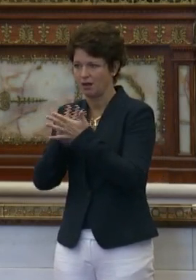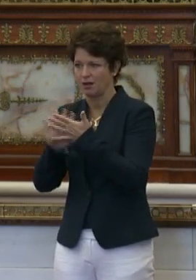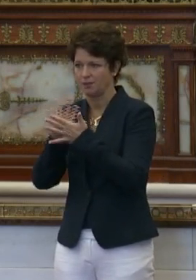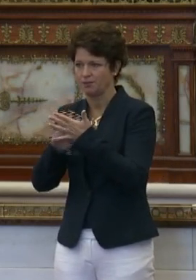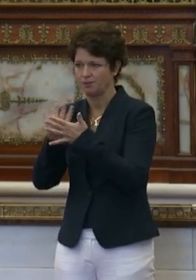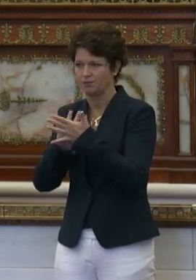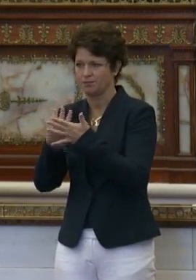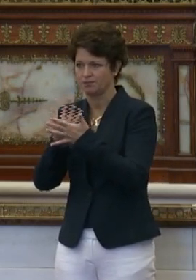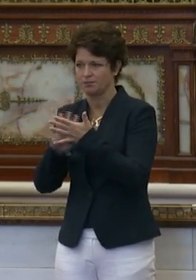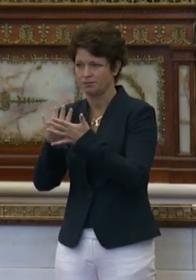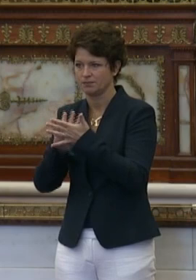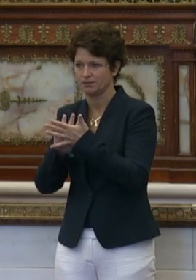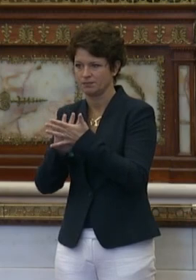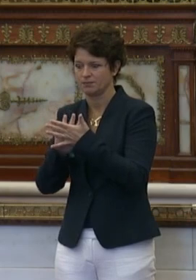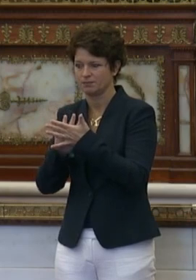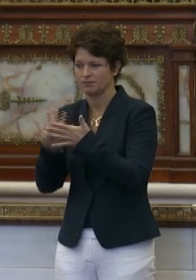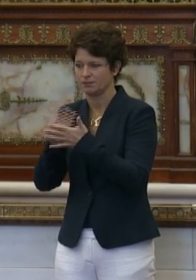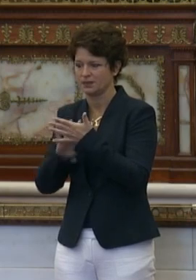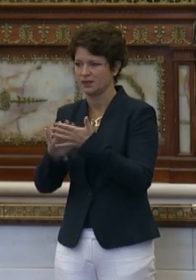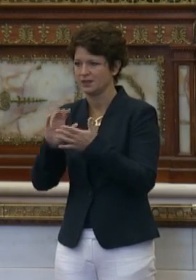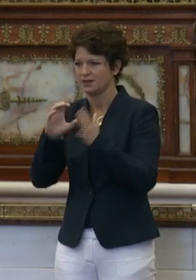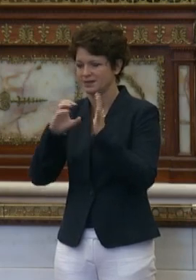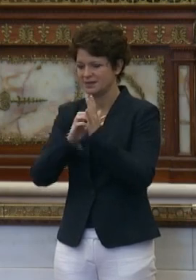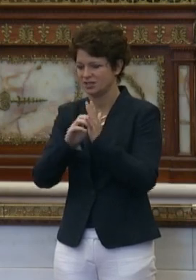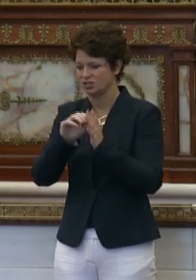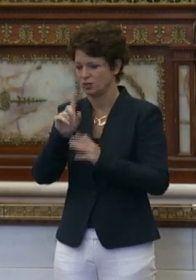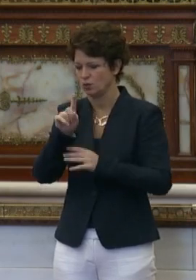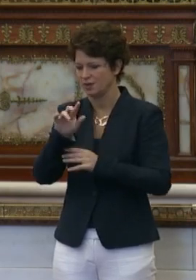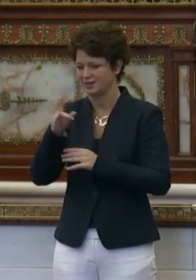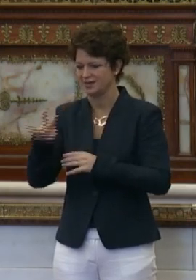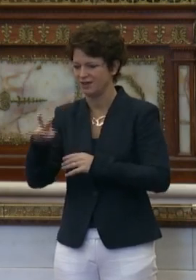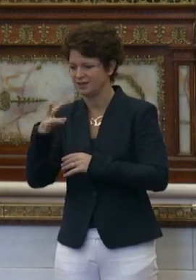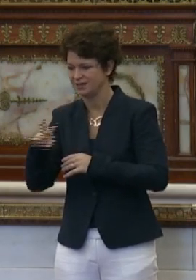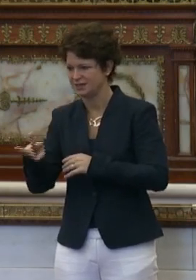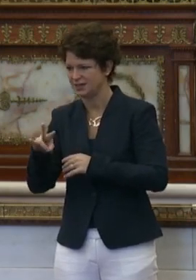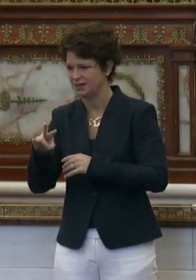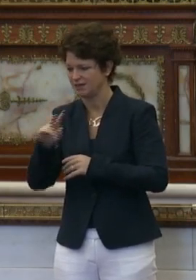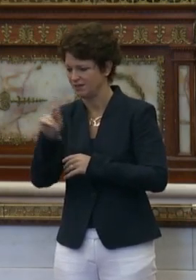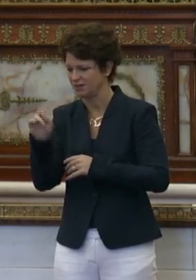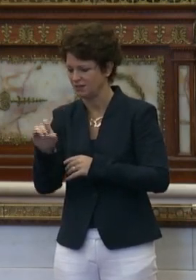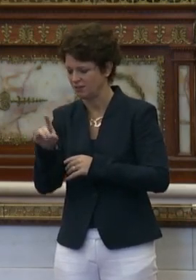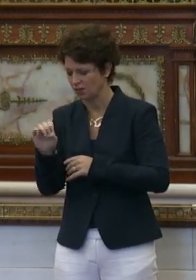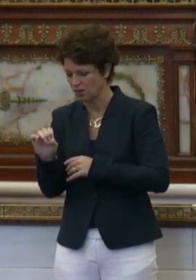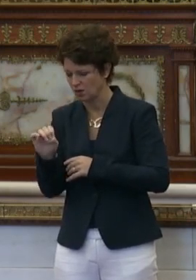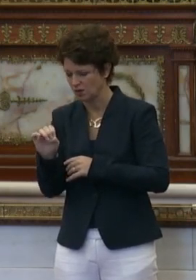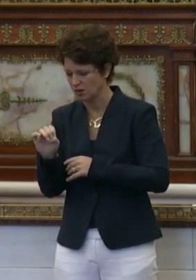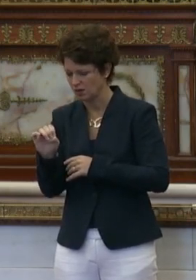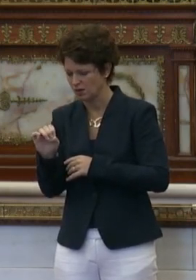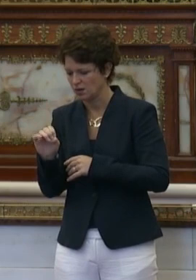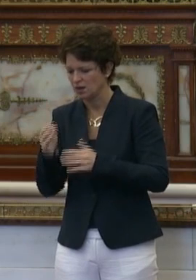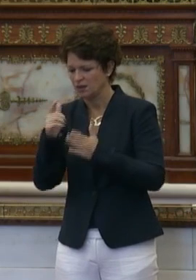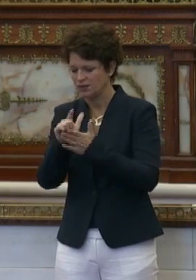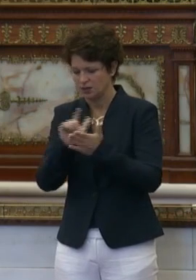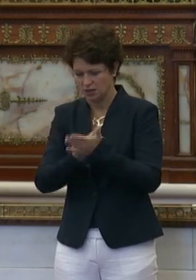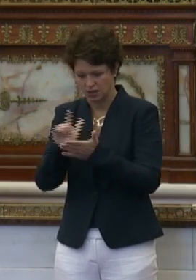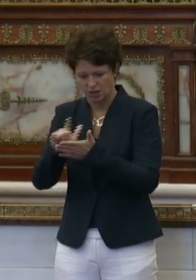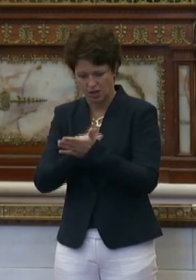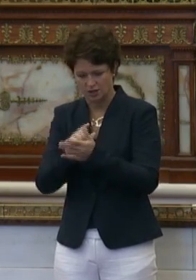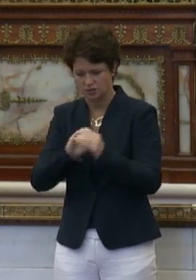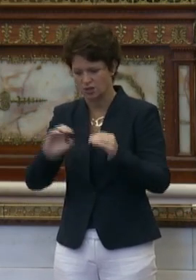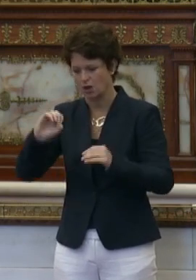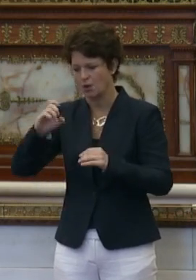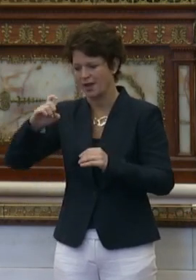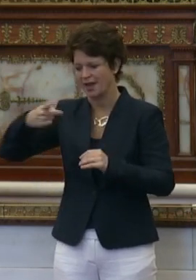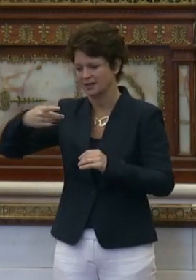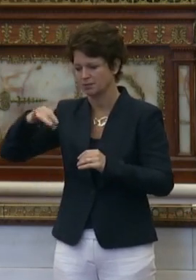I want to read part of this one, section 17 of the Pennsylvania Constitution regarding ex post facto for laws. No ex post